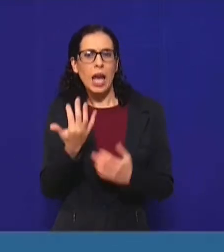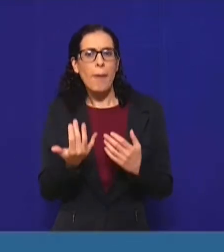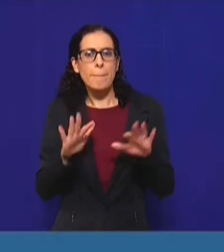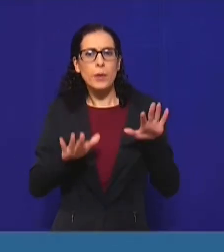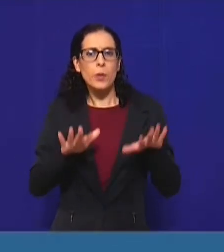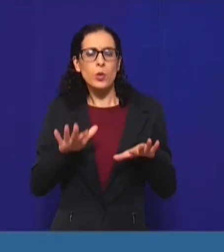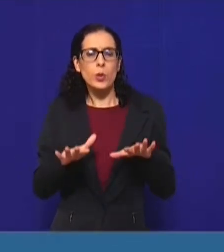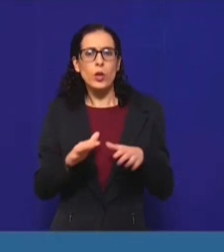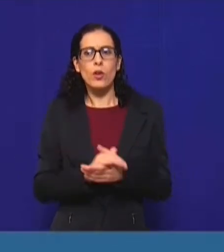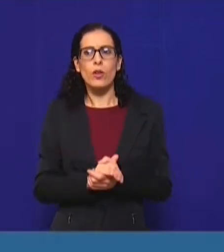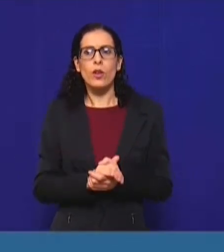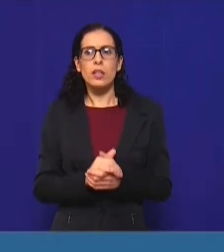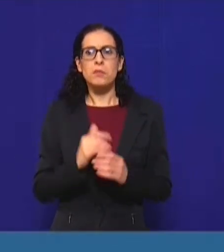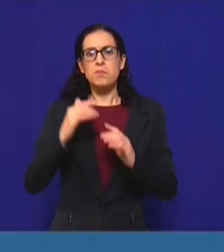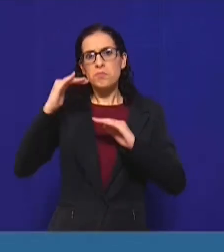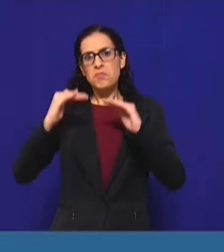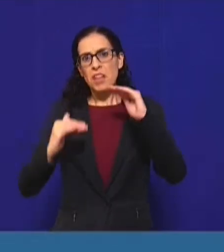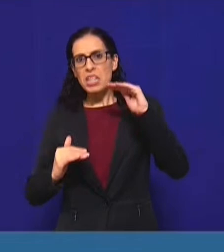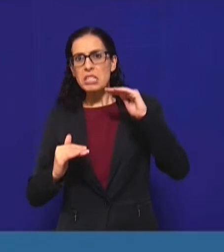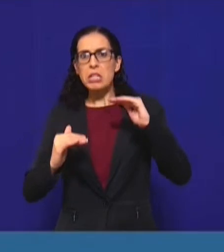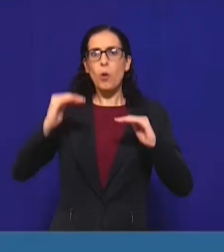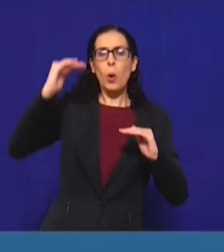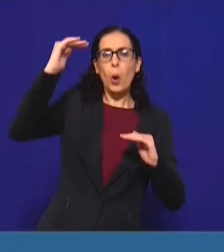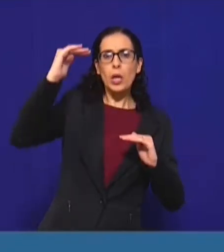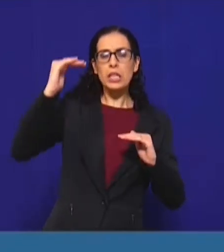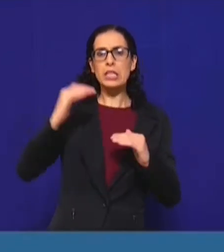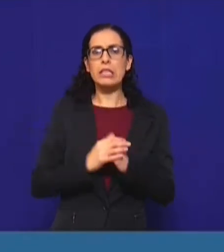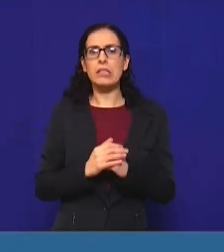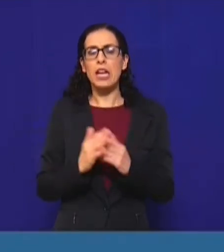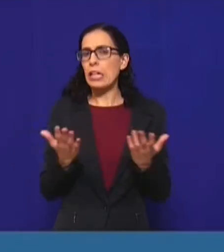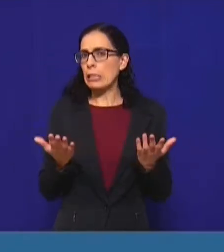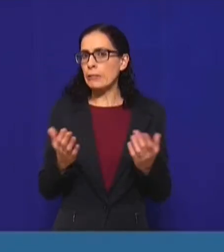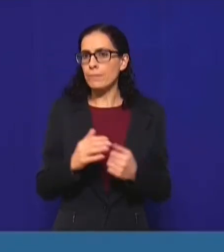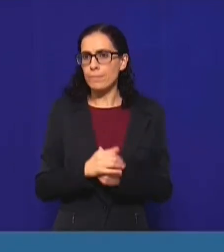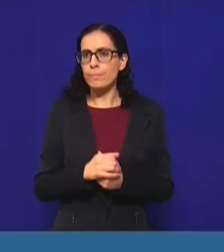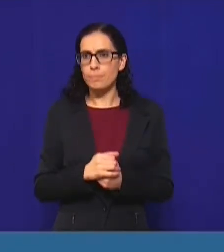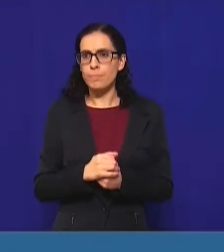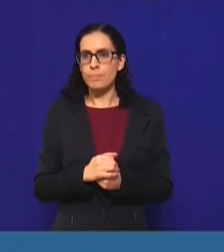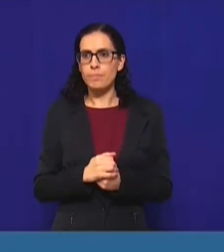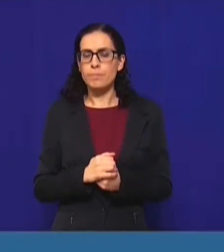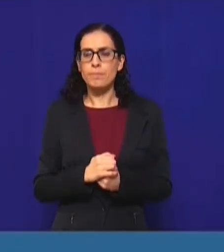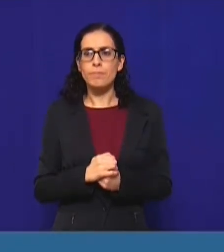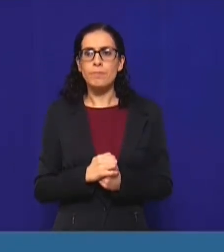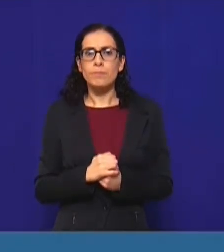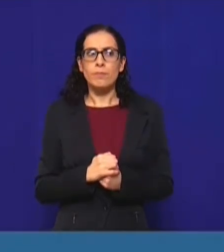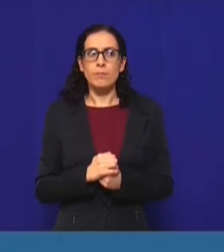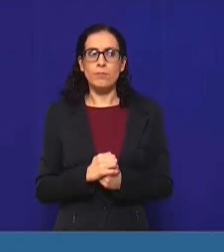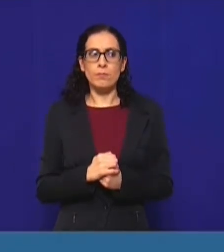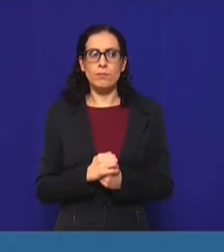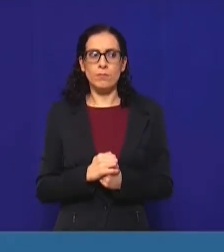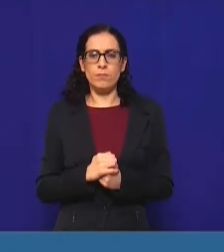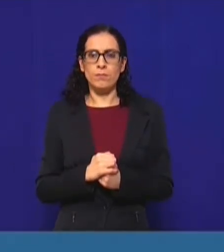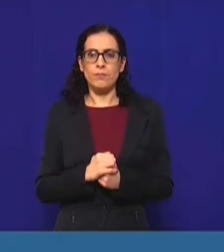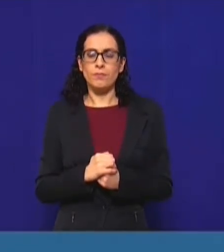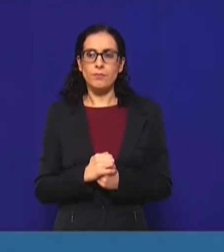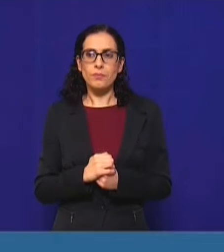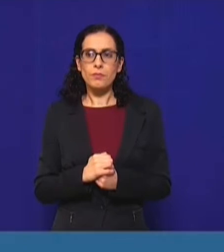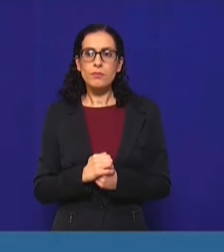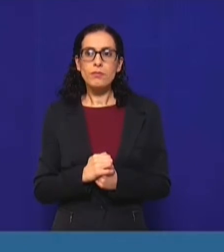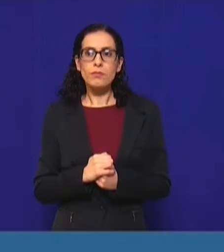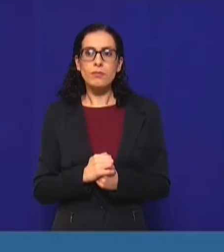fl-ITU bil-COVID, naqset għada l-istess bħalma kienet qabel ma beda il-programm tat-tilqim, u fiex waslet